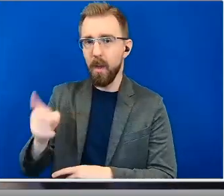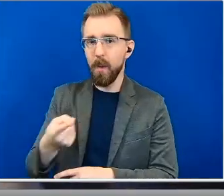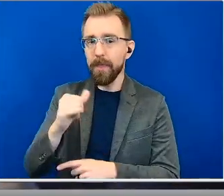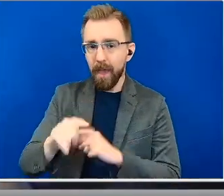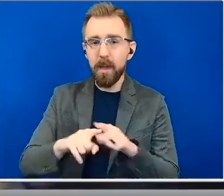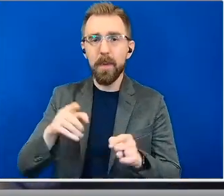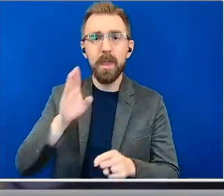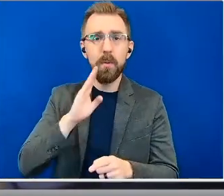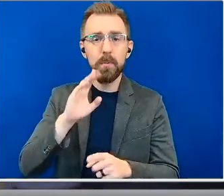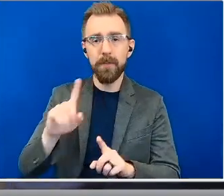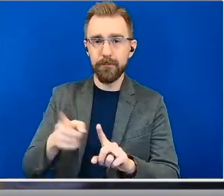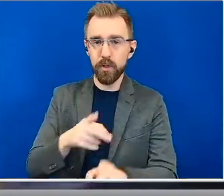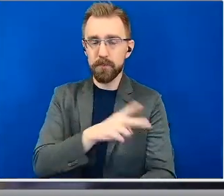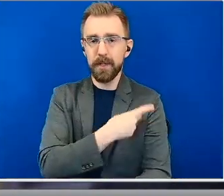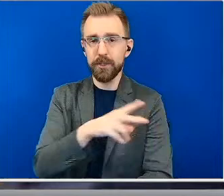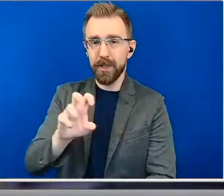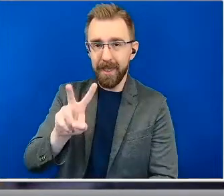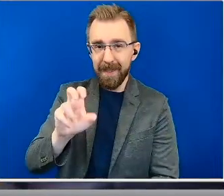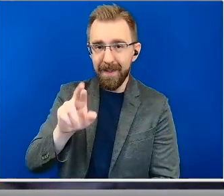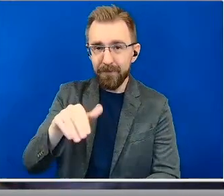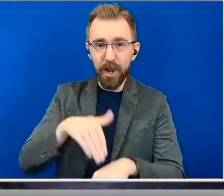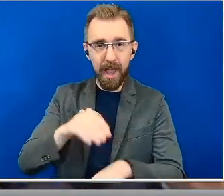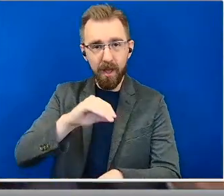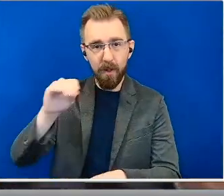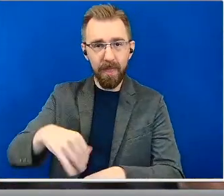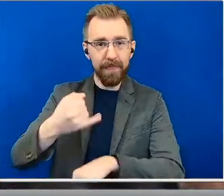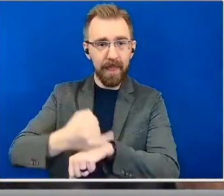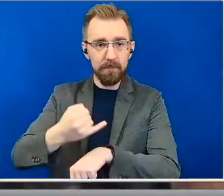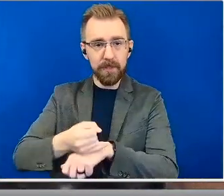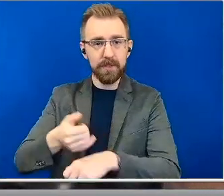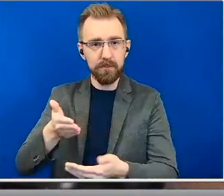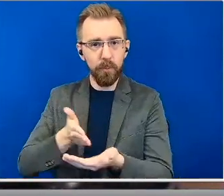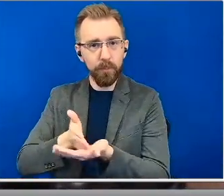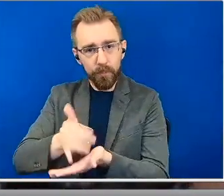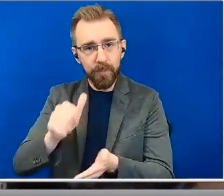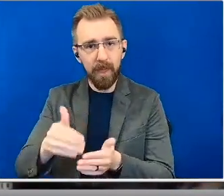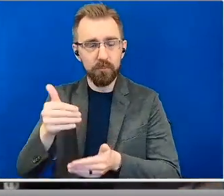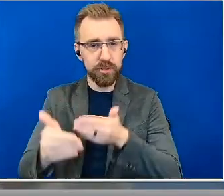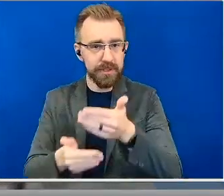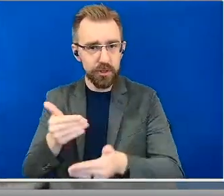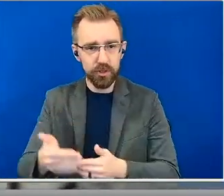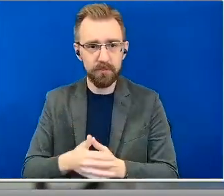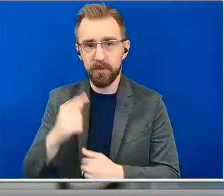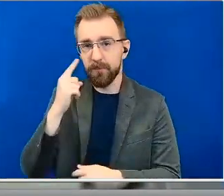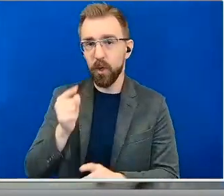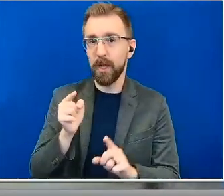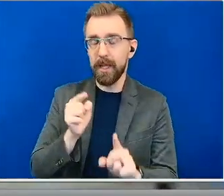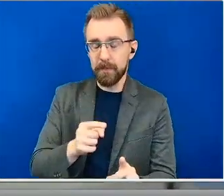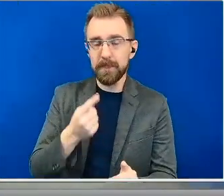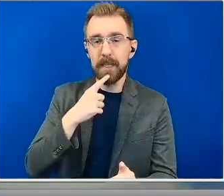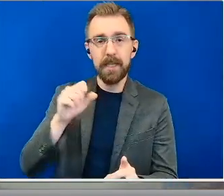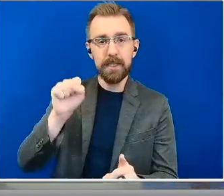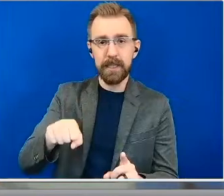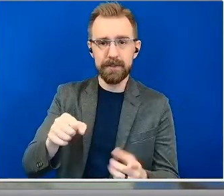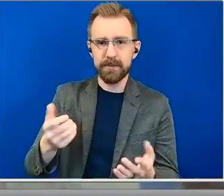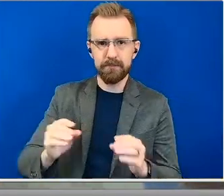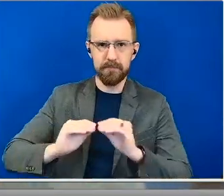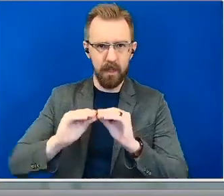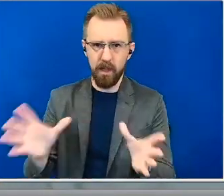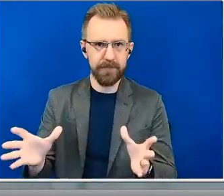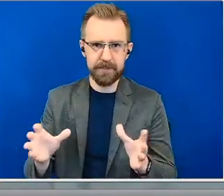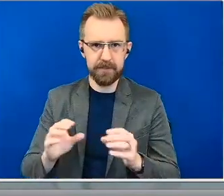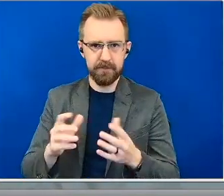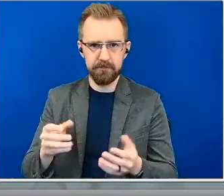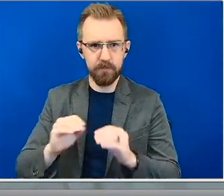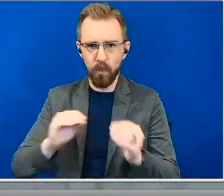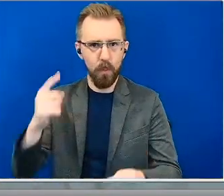patient ever at the Olathe campus to undergo the procedure. For Daryle, saying yes was a no-brainer. He's a good man, has